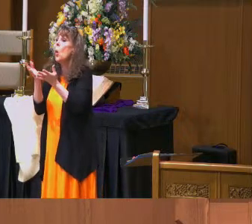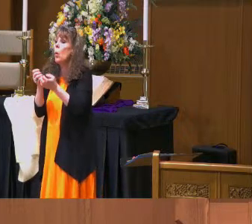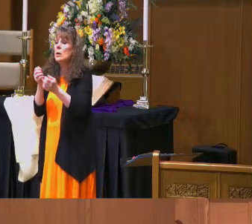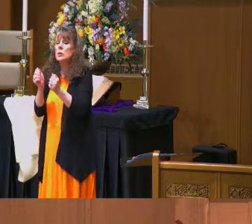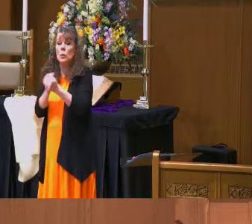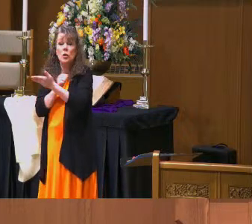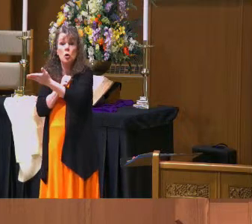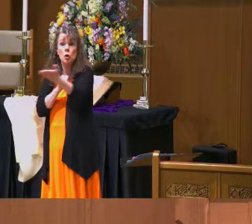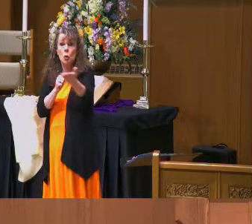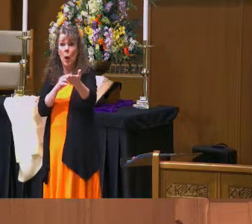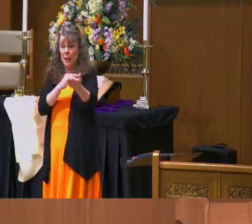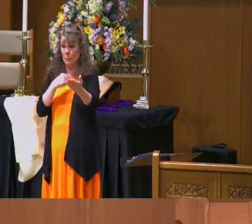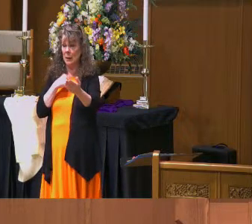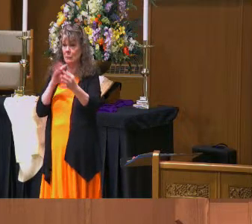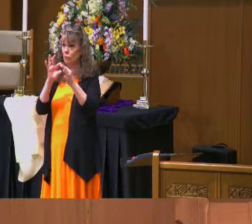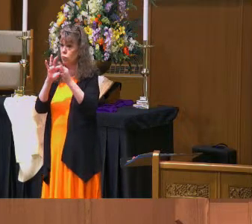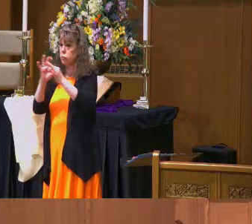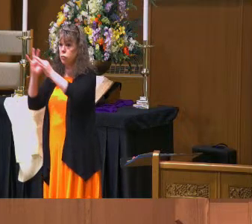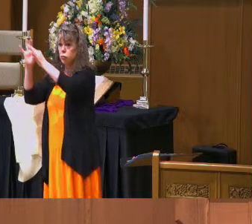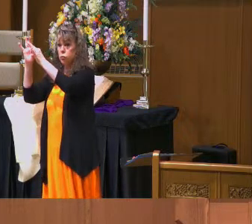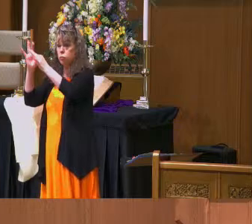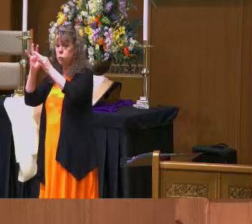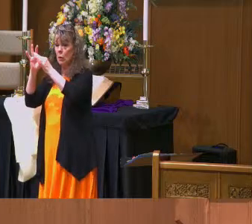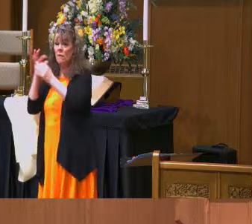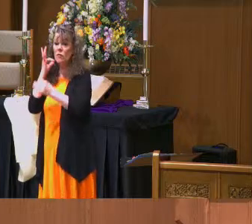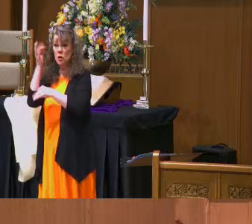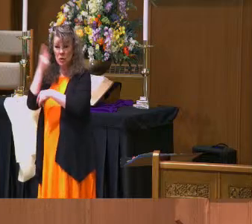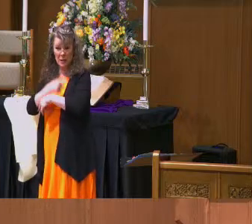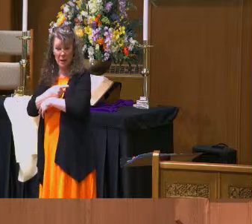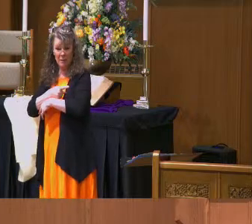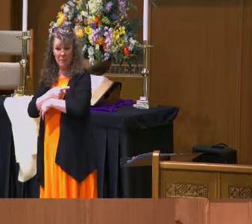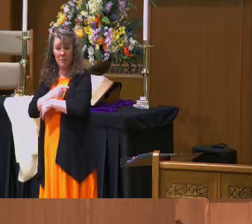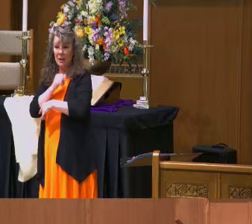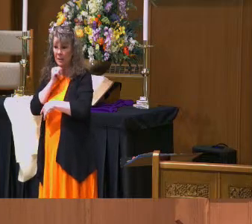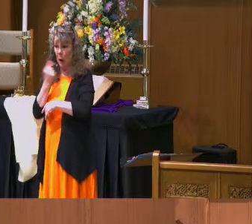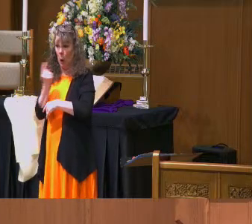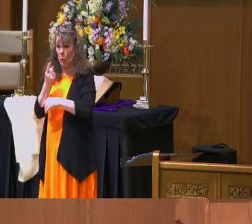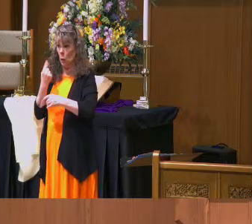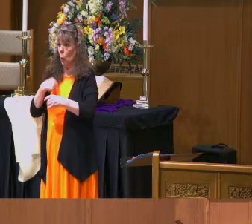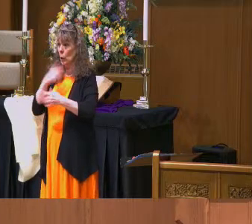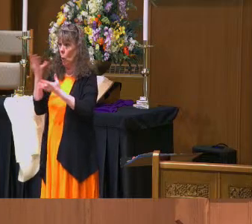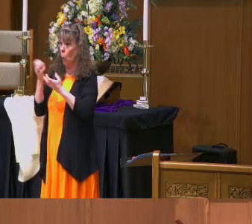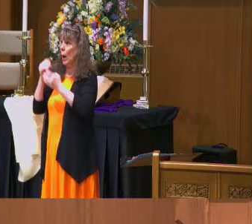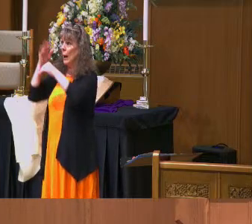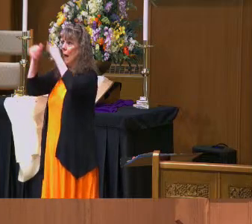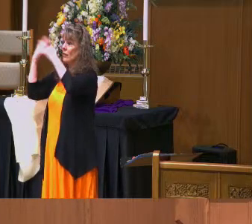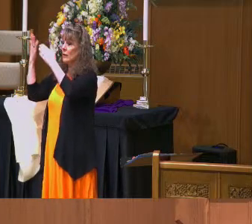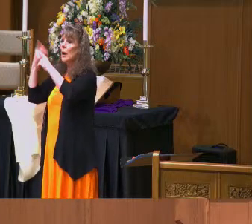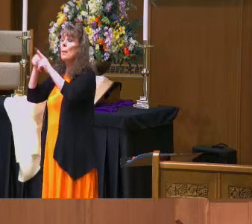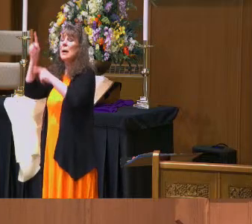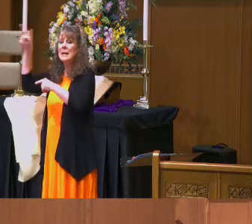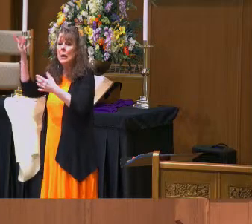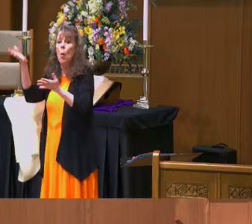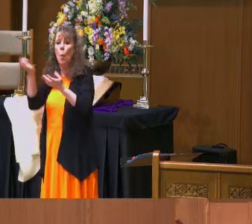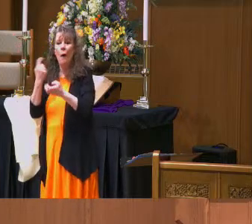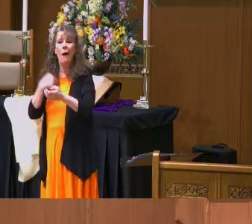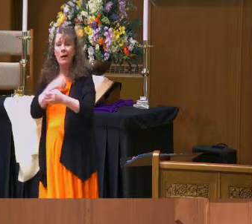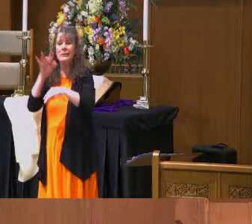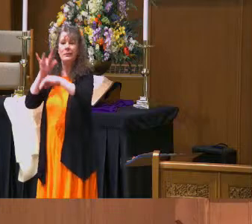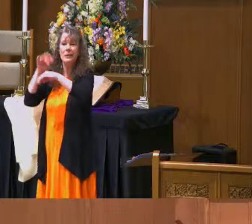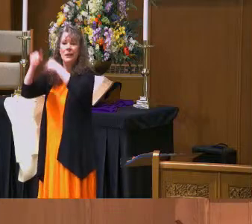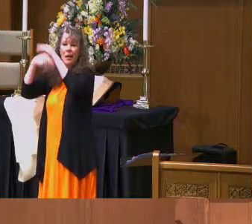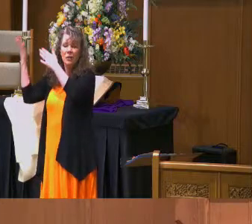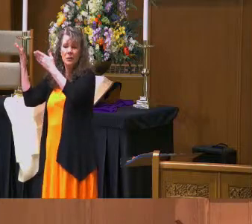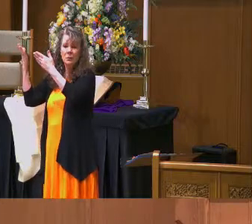me someday. Not just that we want heaven, but he wants us in heaven. That is